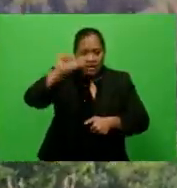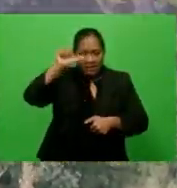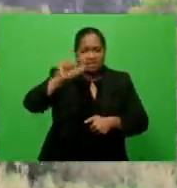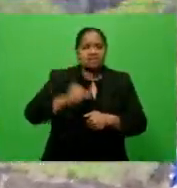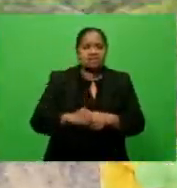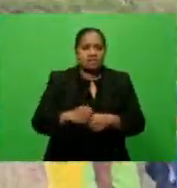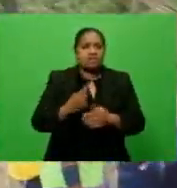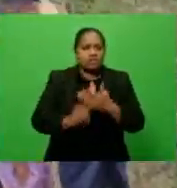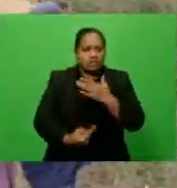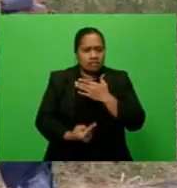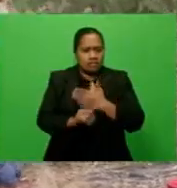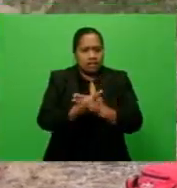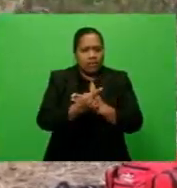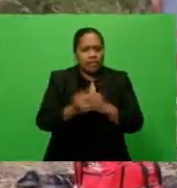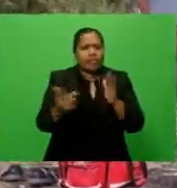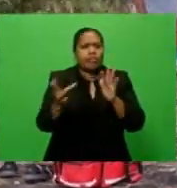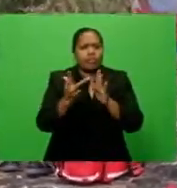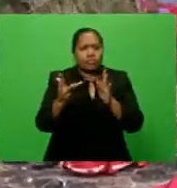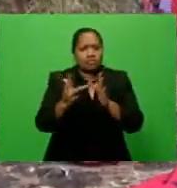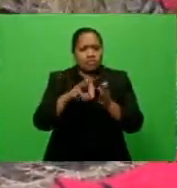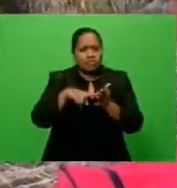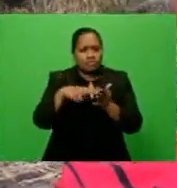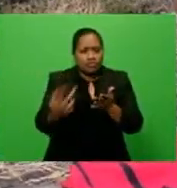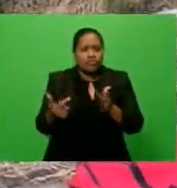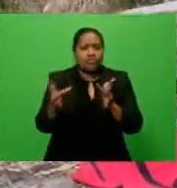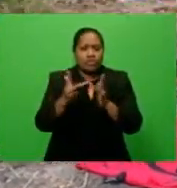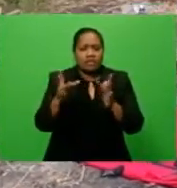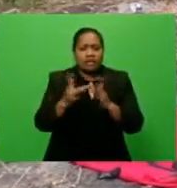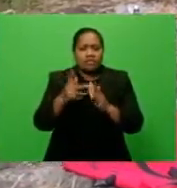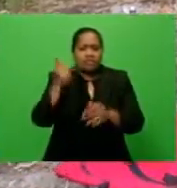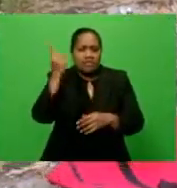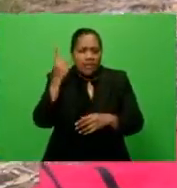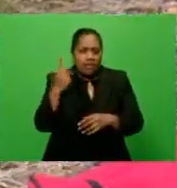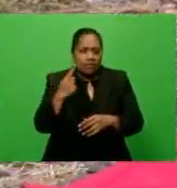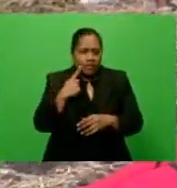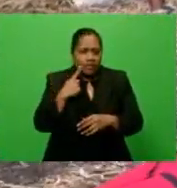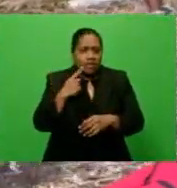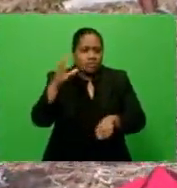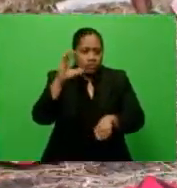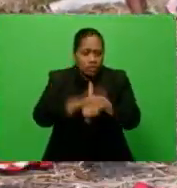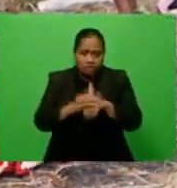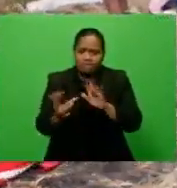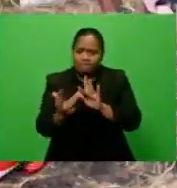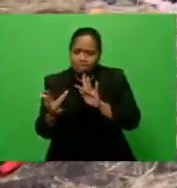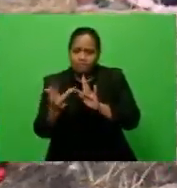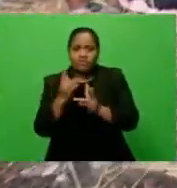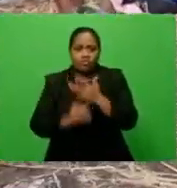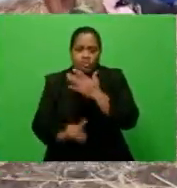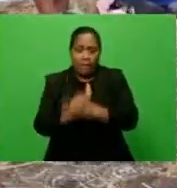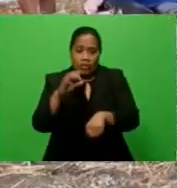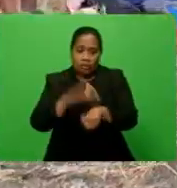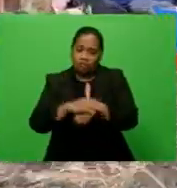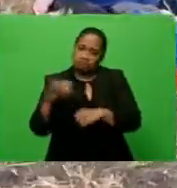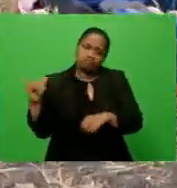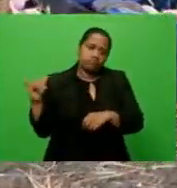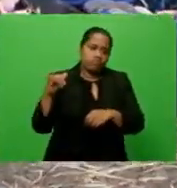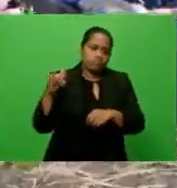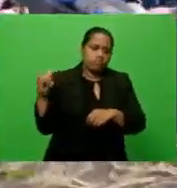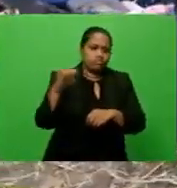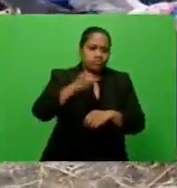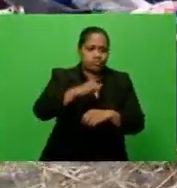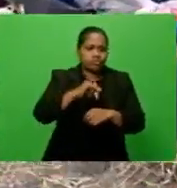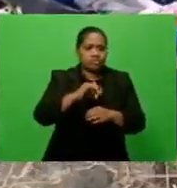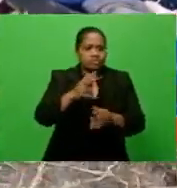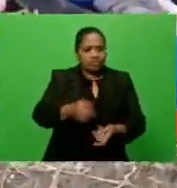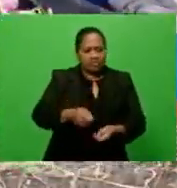and contacted Kunambuli's parents. Police were contacted and the police rescue squad hiked up the mountain with Kunambuli's father.